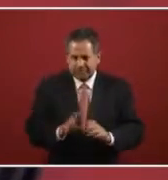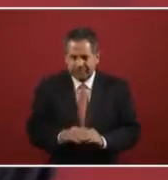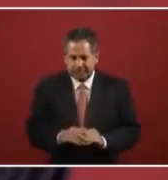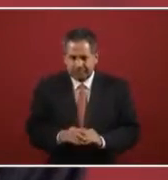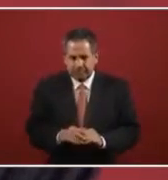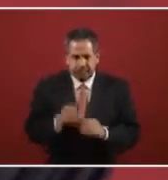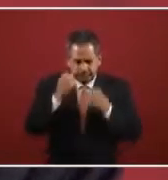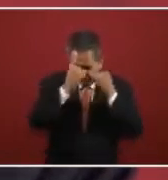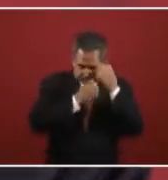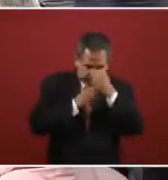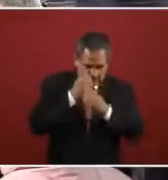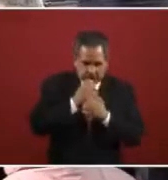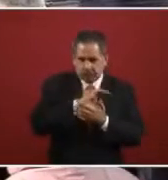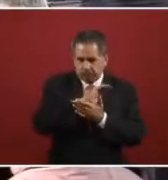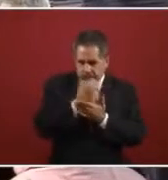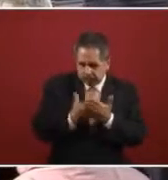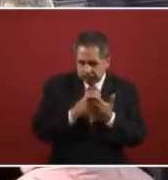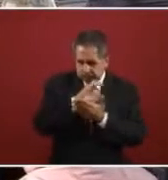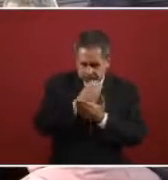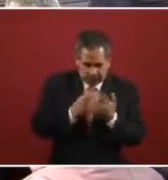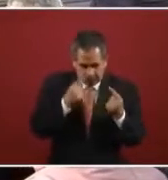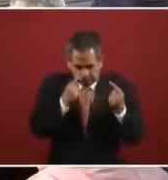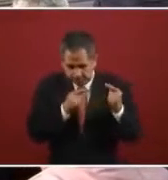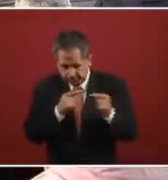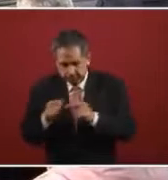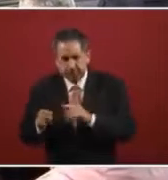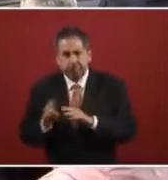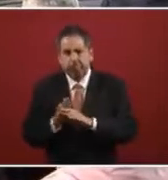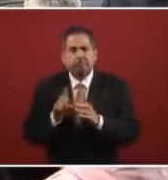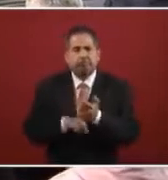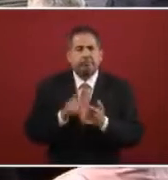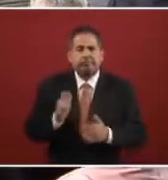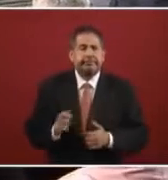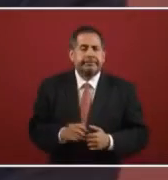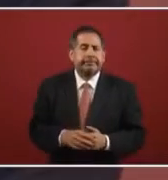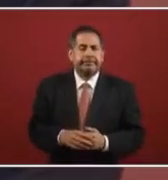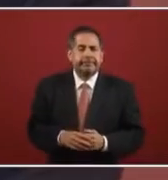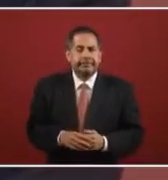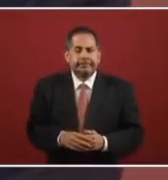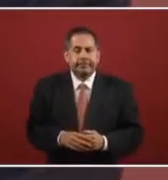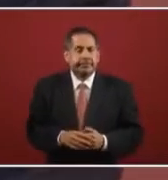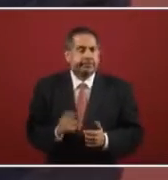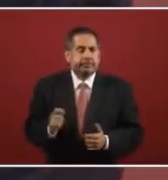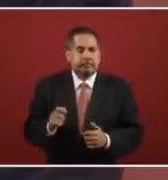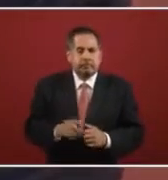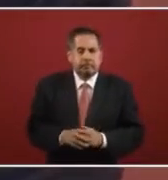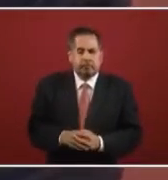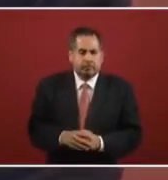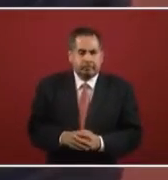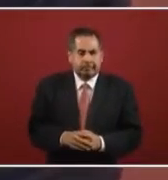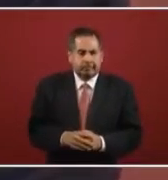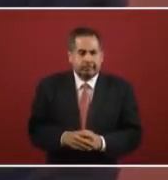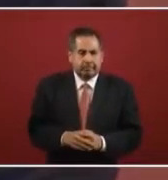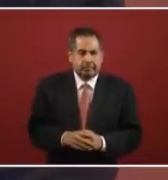se están revisando So contratos. we have been reviewing ¿Cómo? contracts eh, like